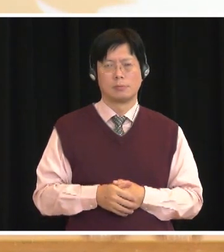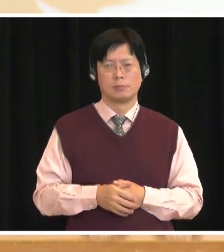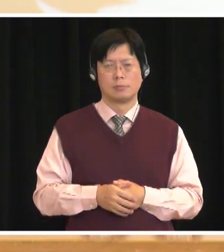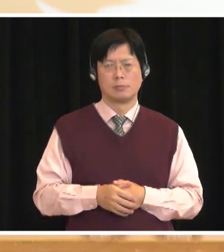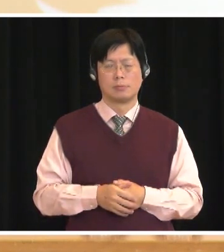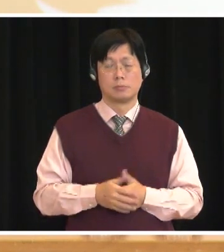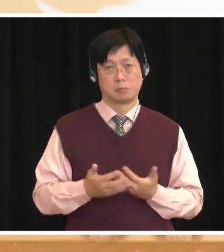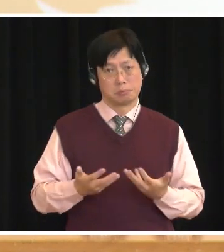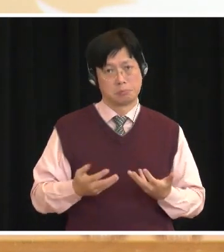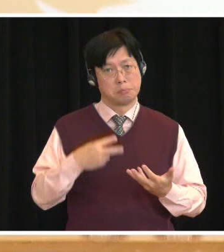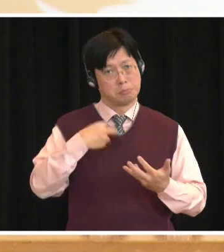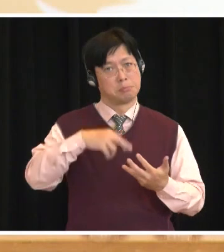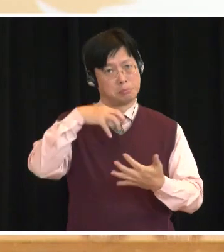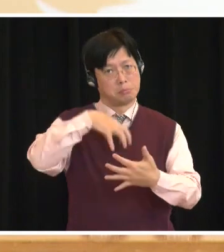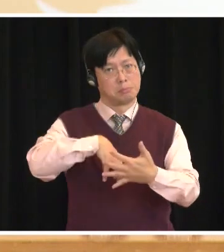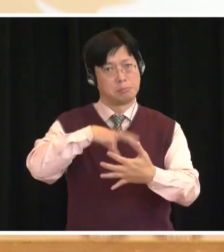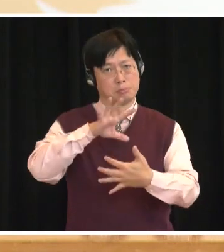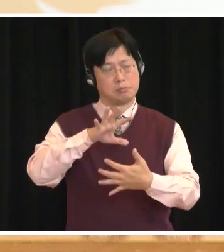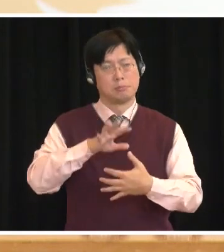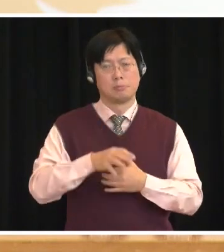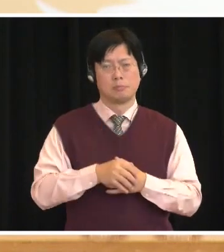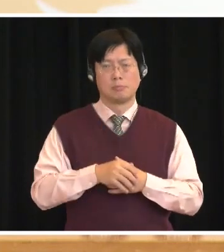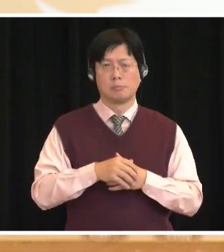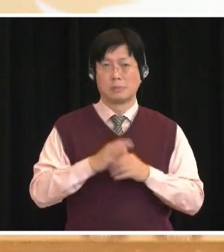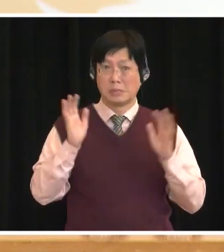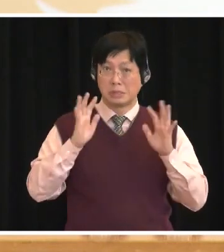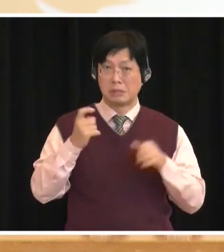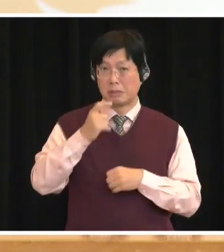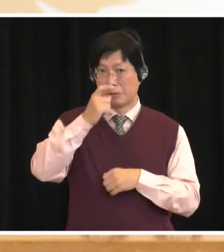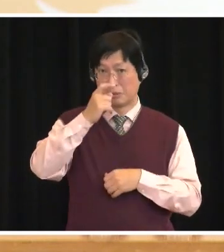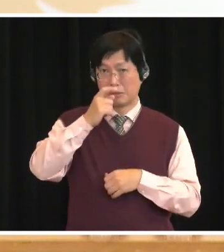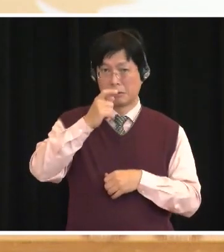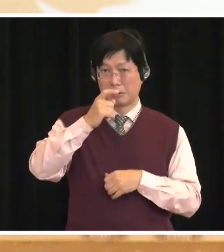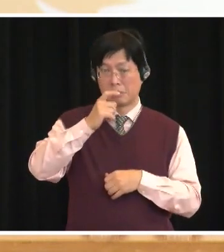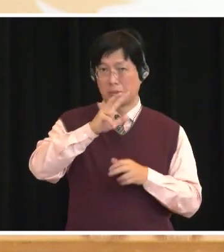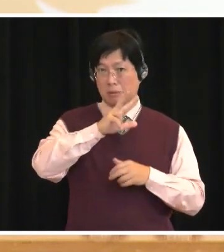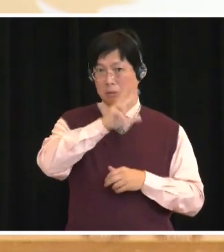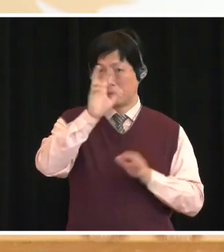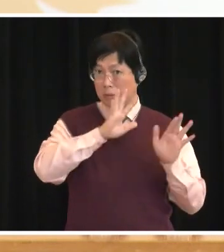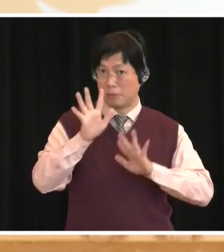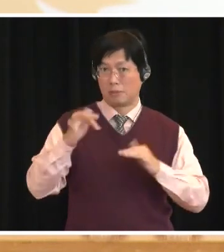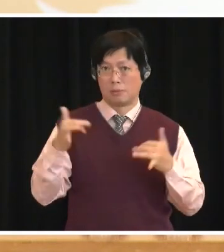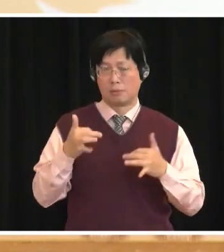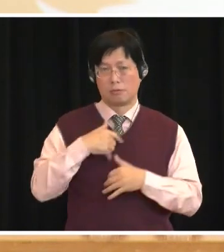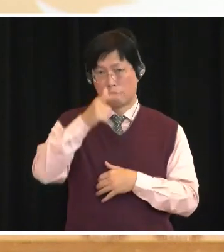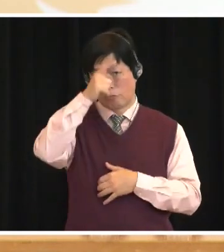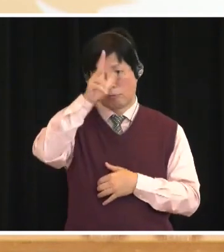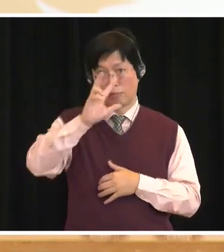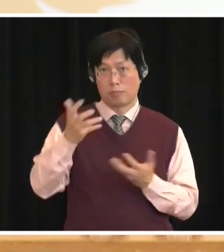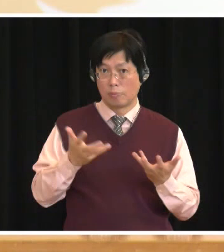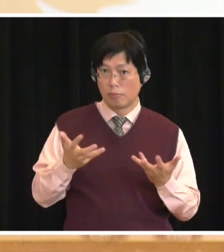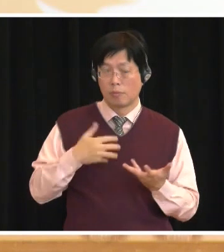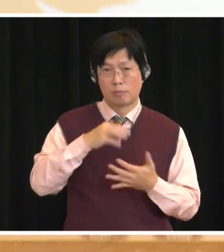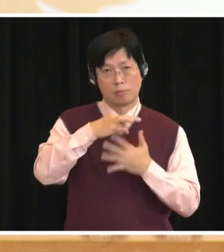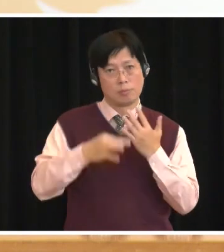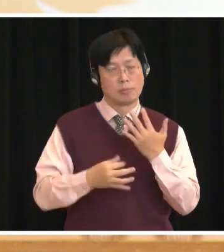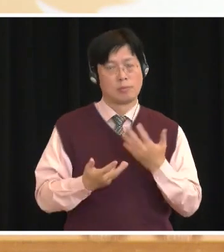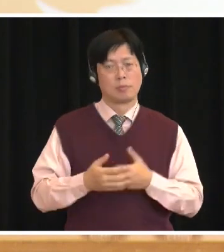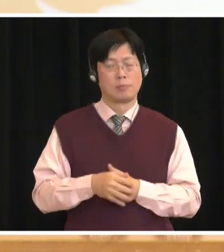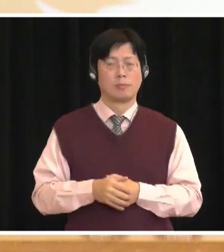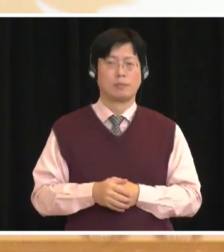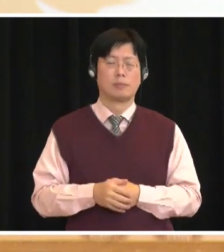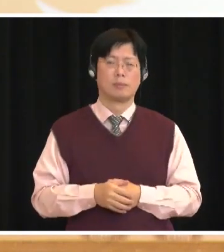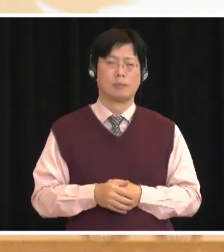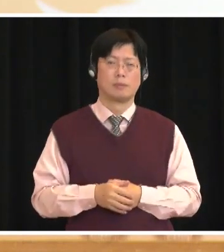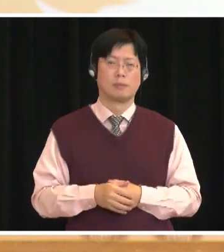virtual forms of child sexual abuse or exploitation. So the question is,